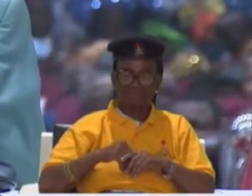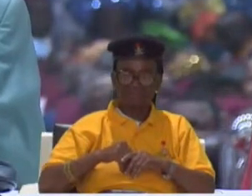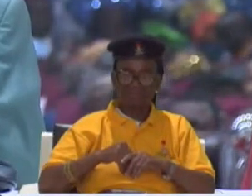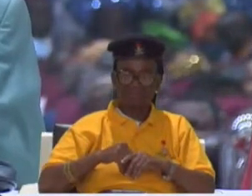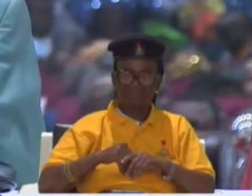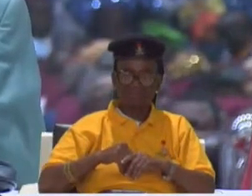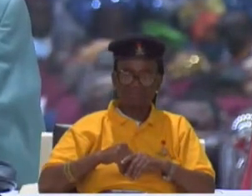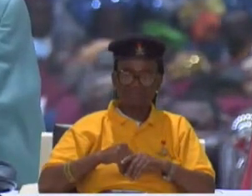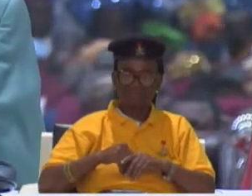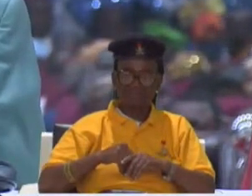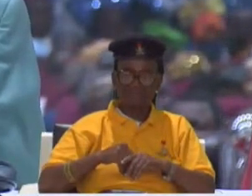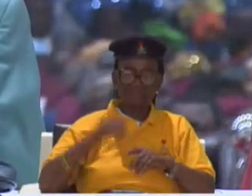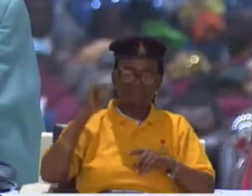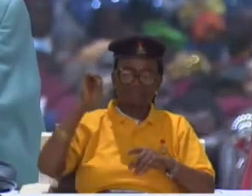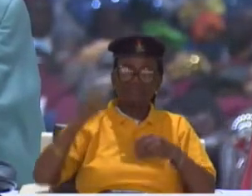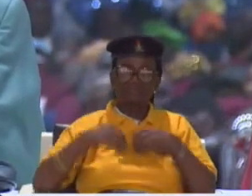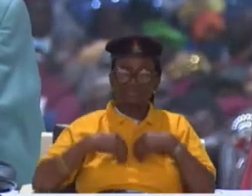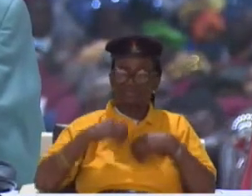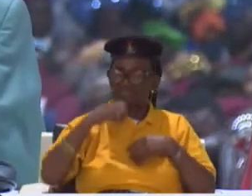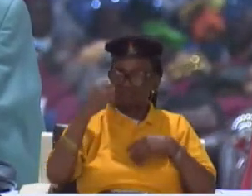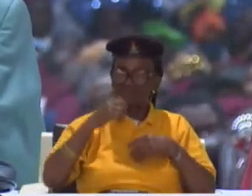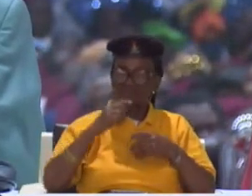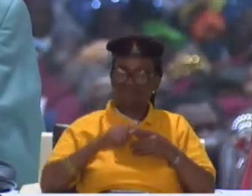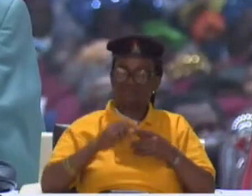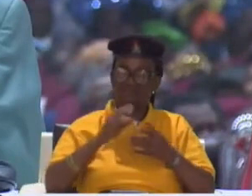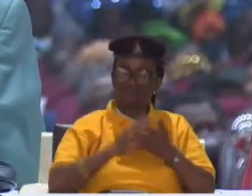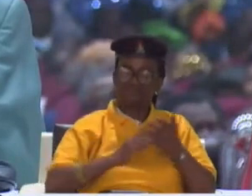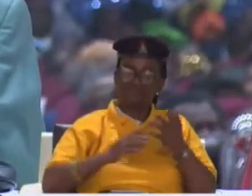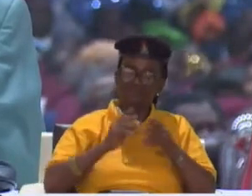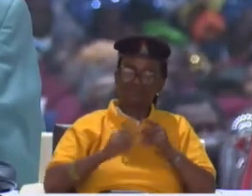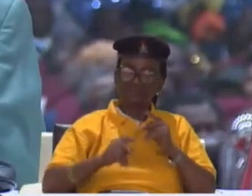spoken to some people tonight. And